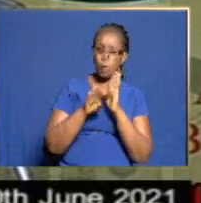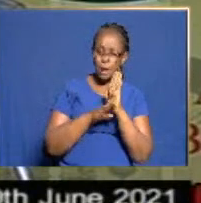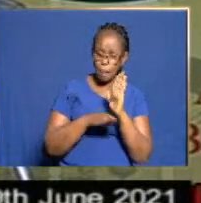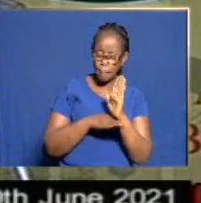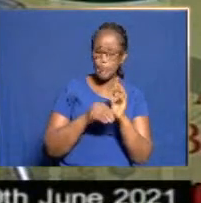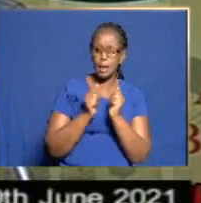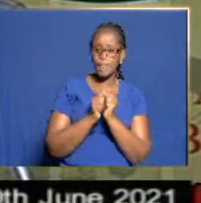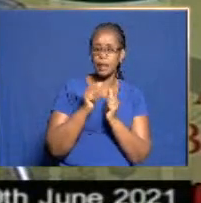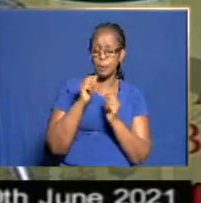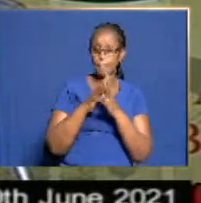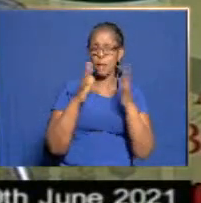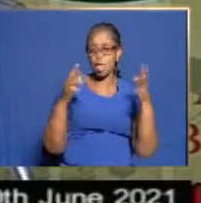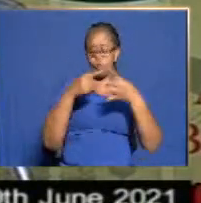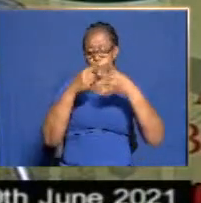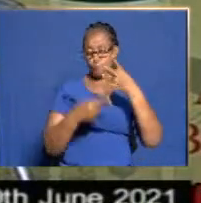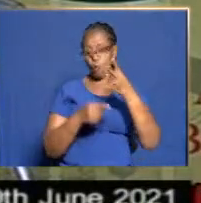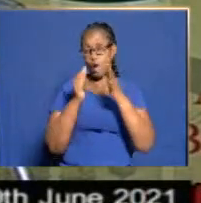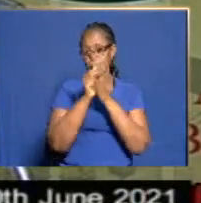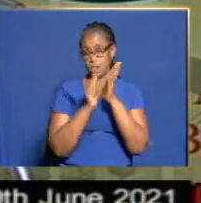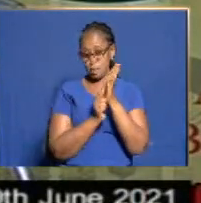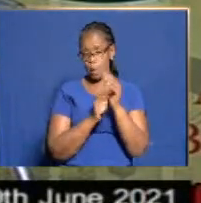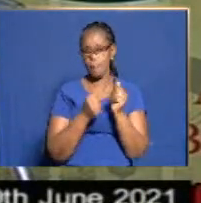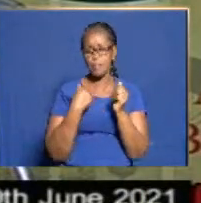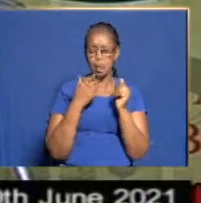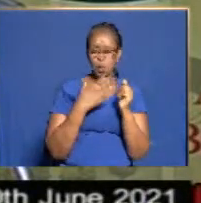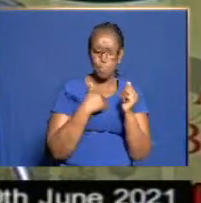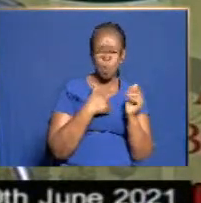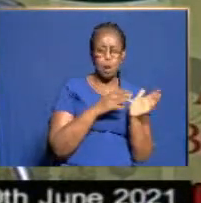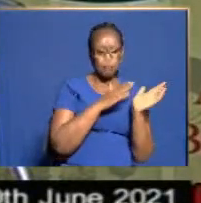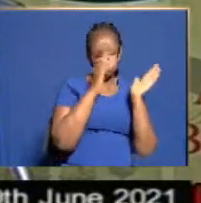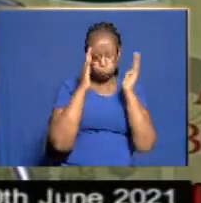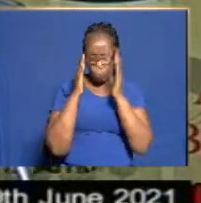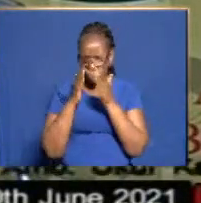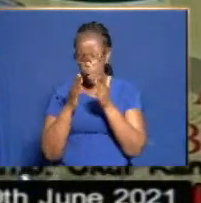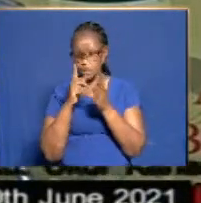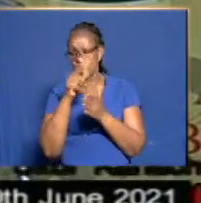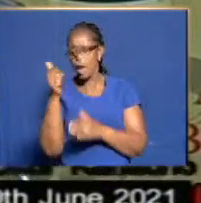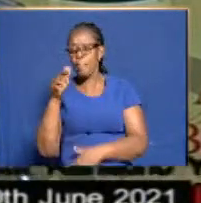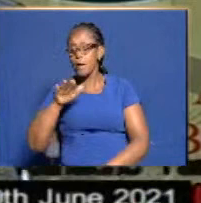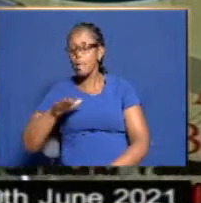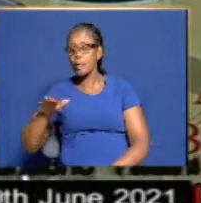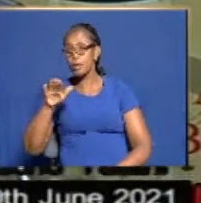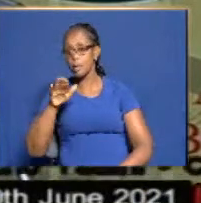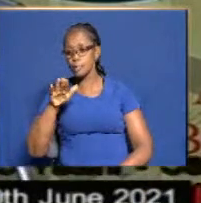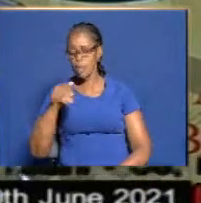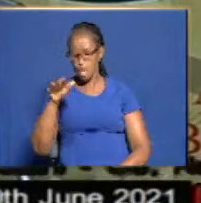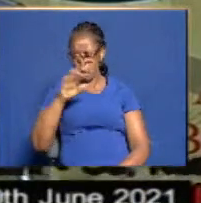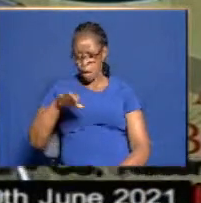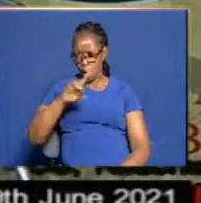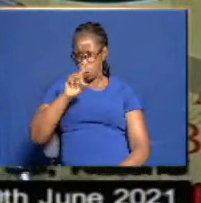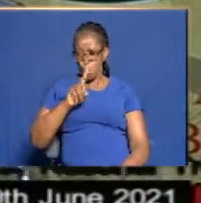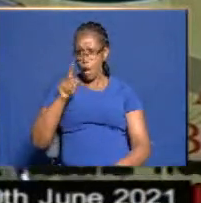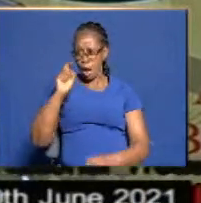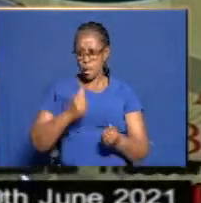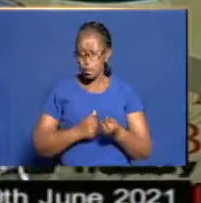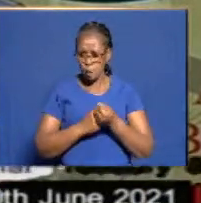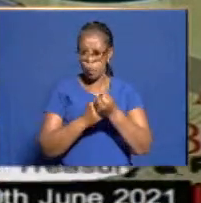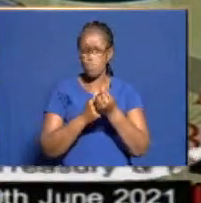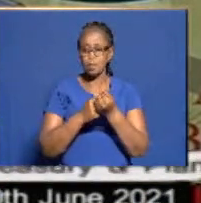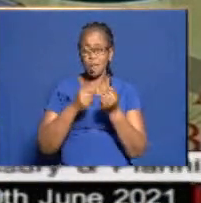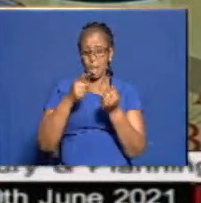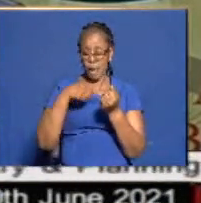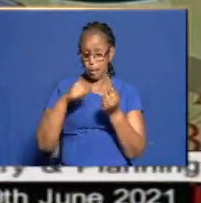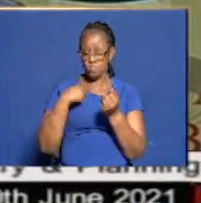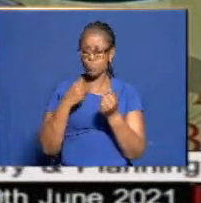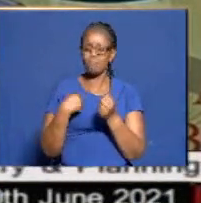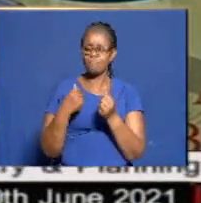me to turn to other proposed areas of expenditure in this budget that will support our path to sustainable and resilient economic